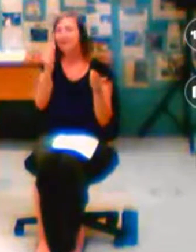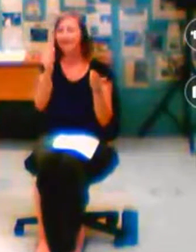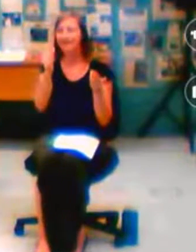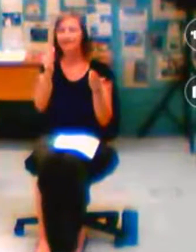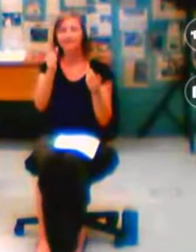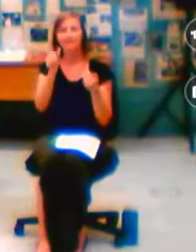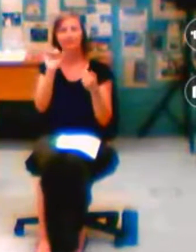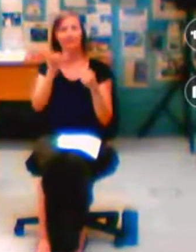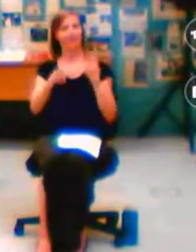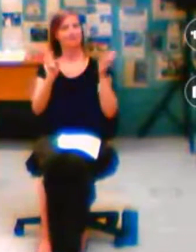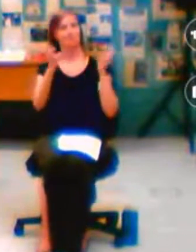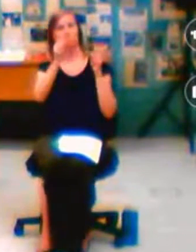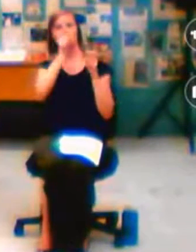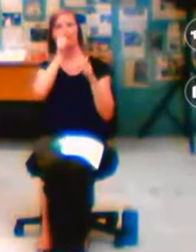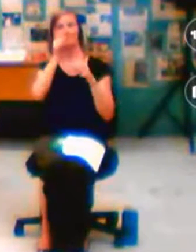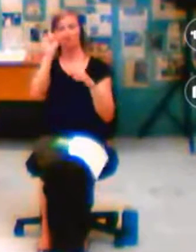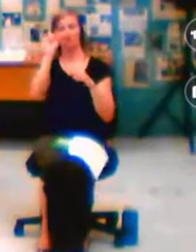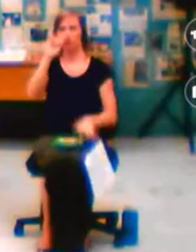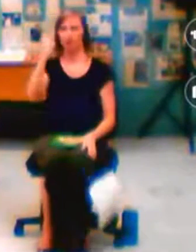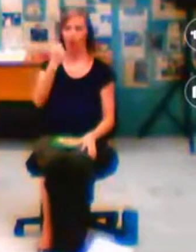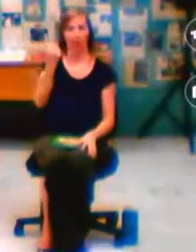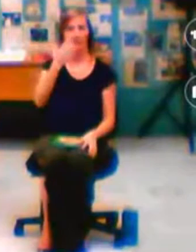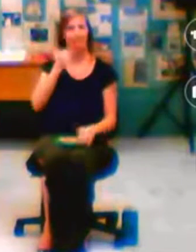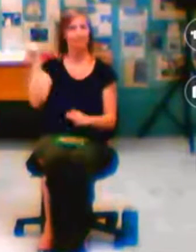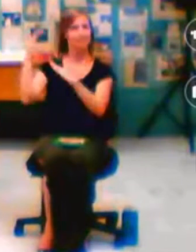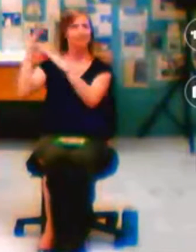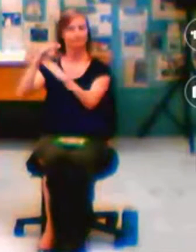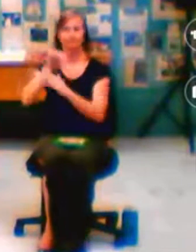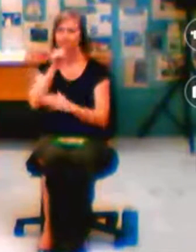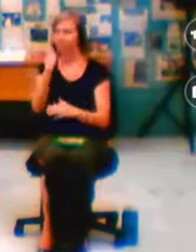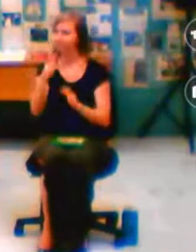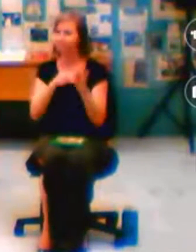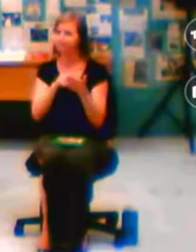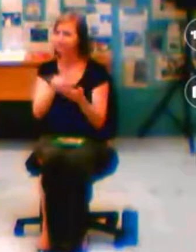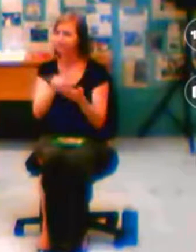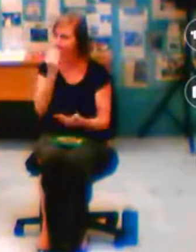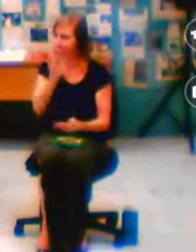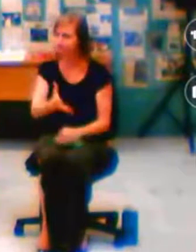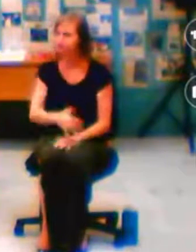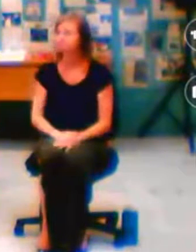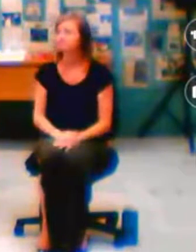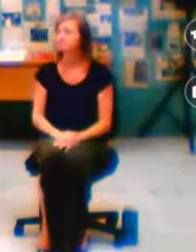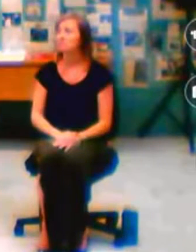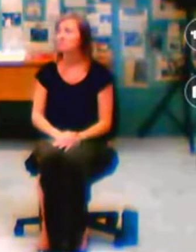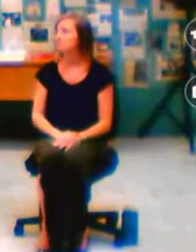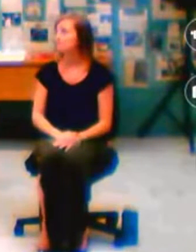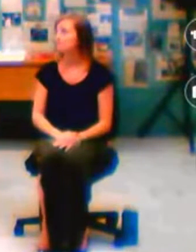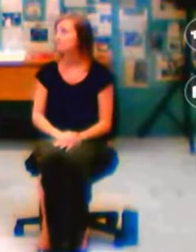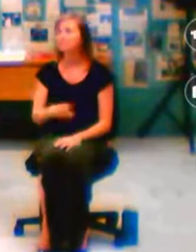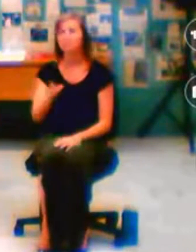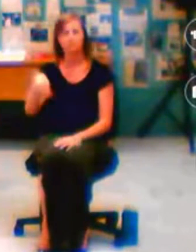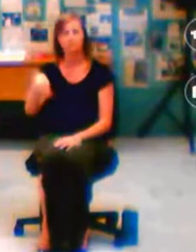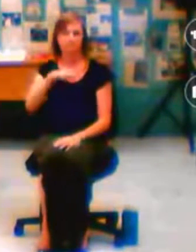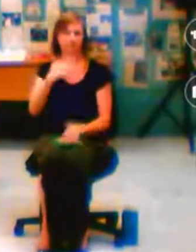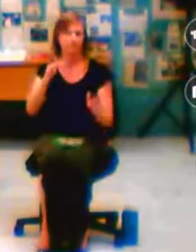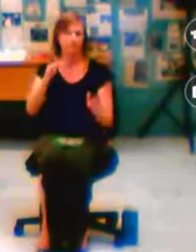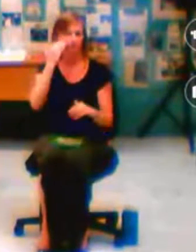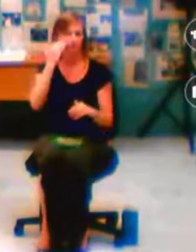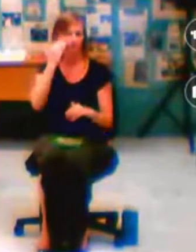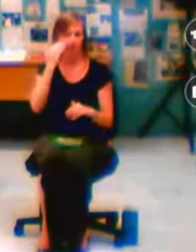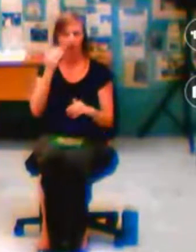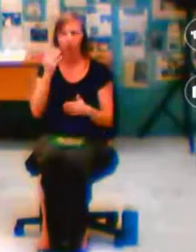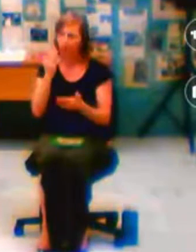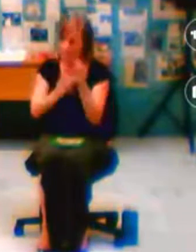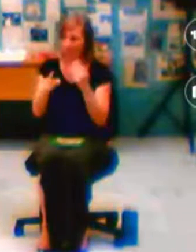I had private insurance. And I couldn't get it. I had to, you know, so it's not